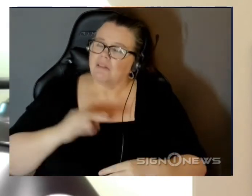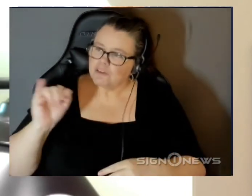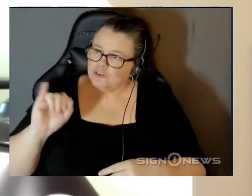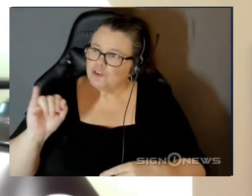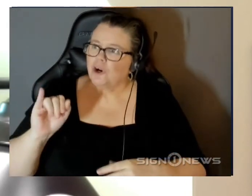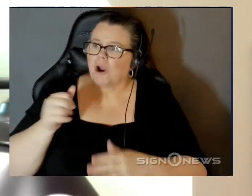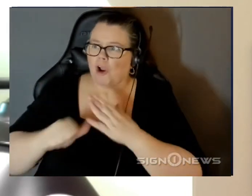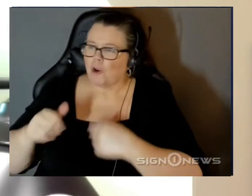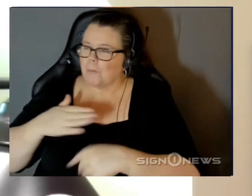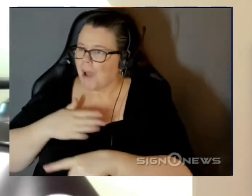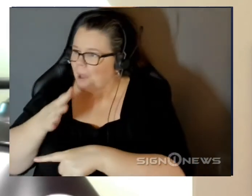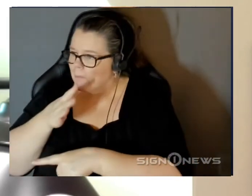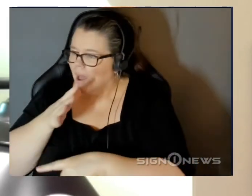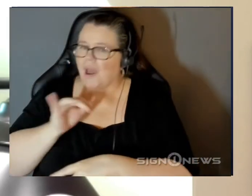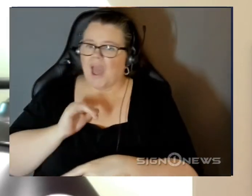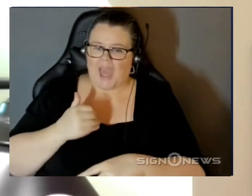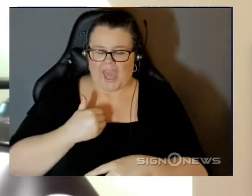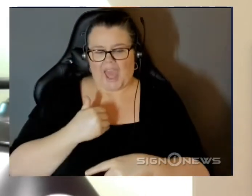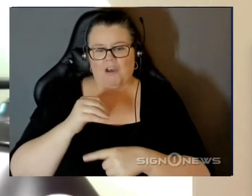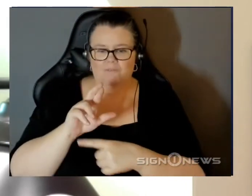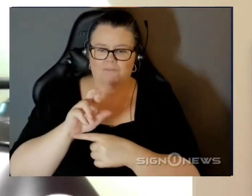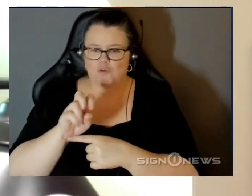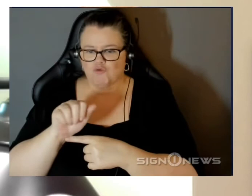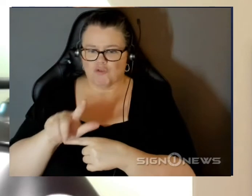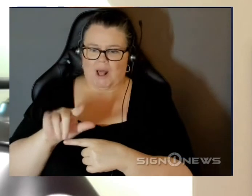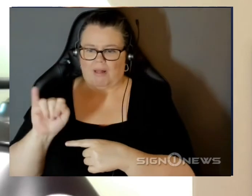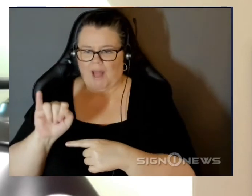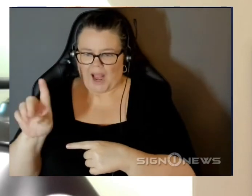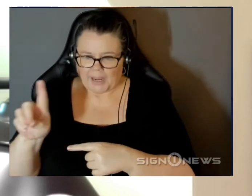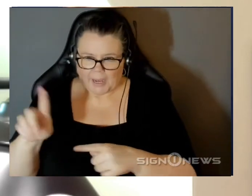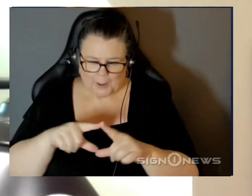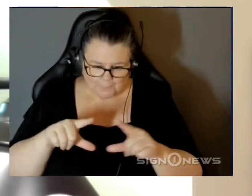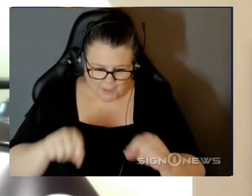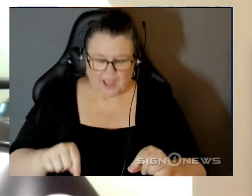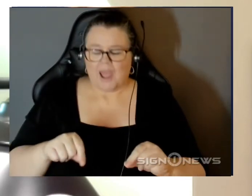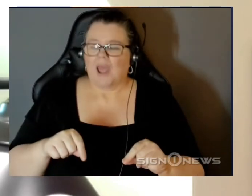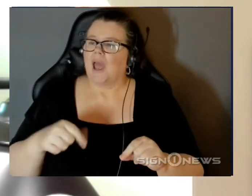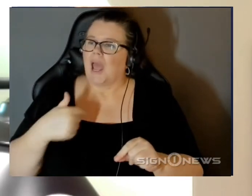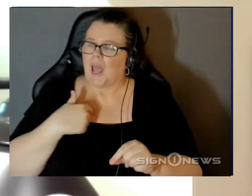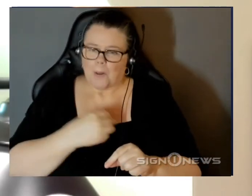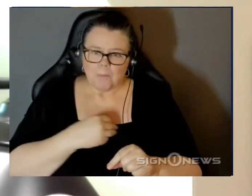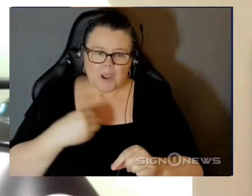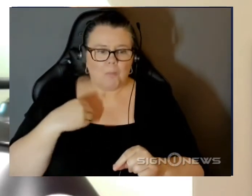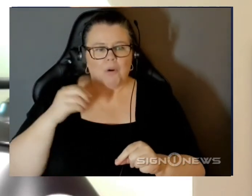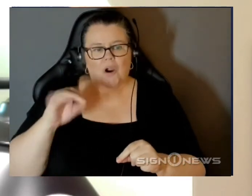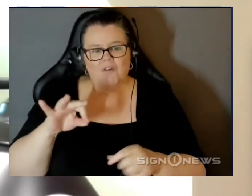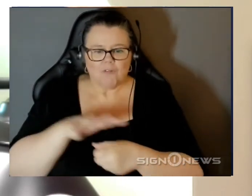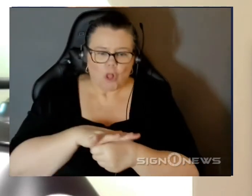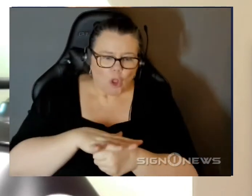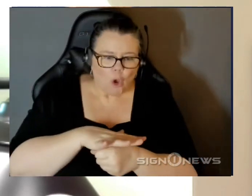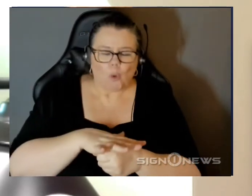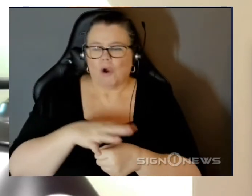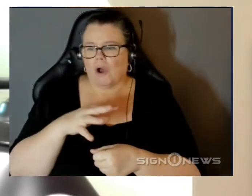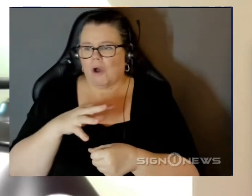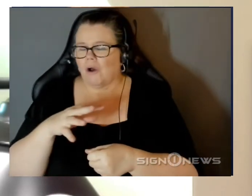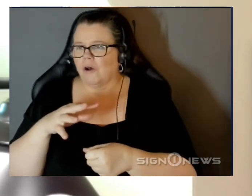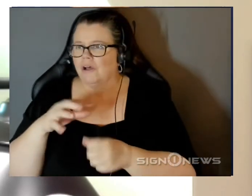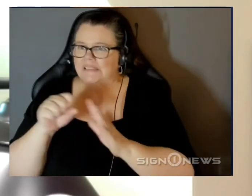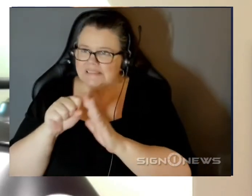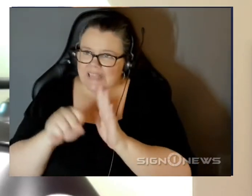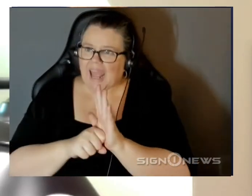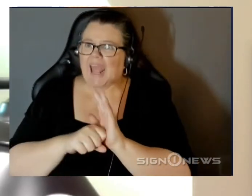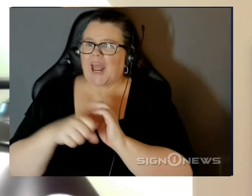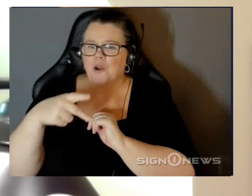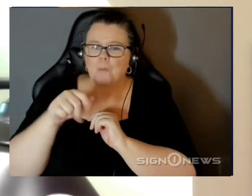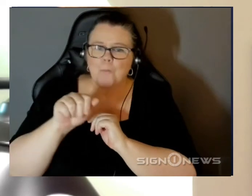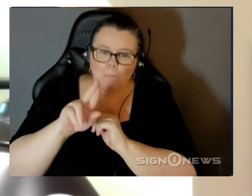name, and disability placards and local, state, and national parks memberships. This is all I can do to be independent. And then she goes into